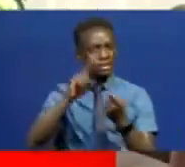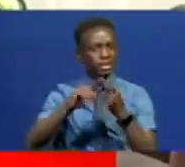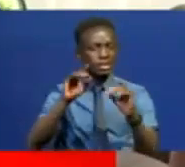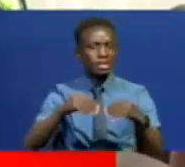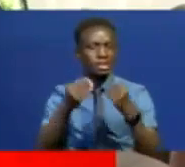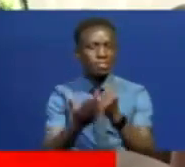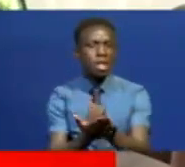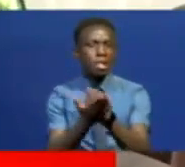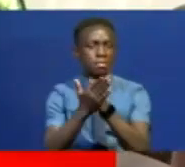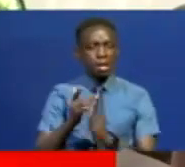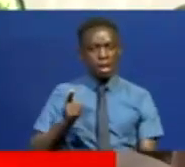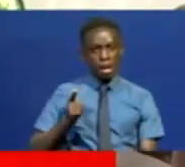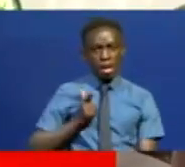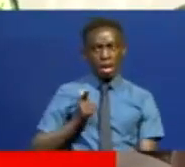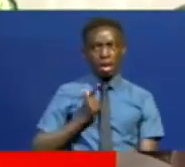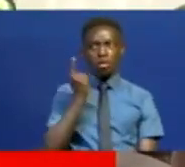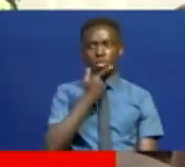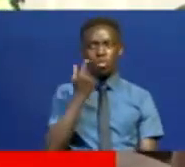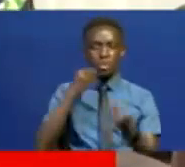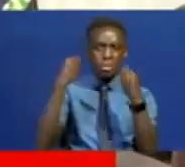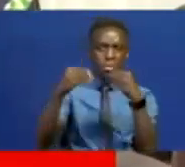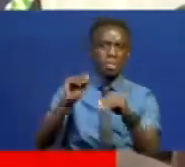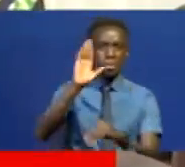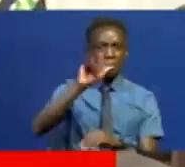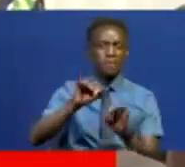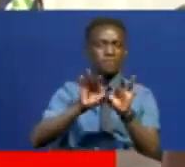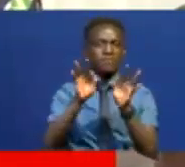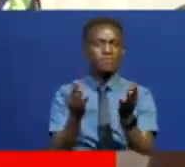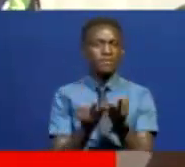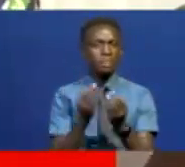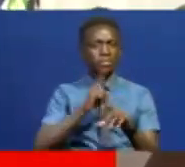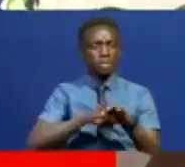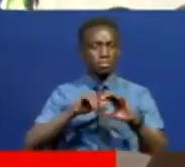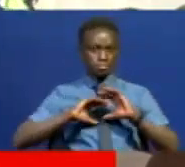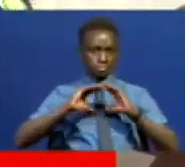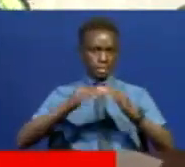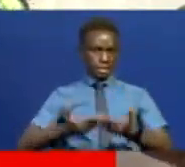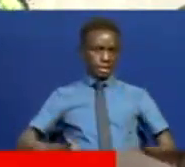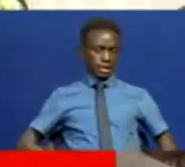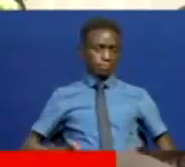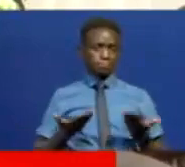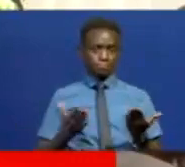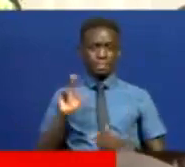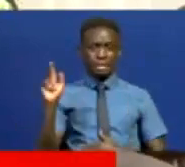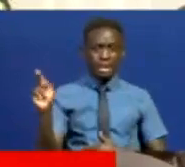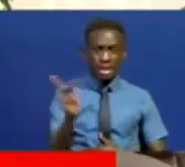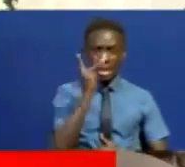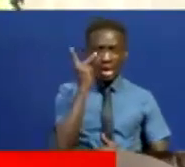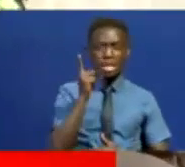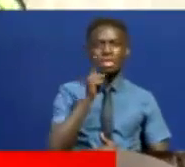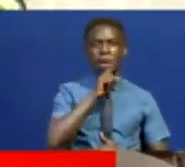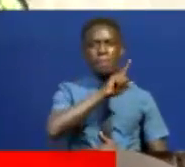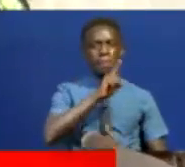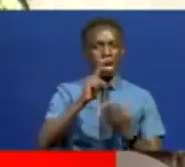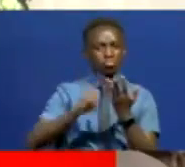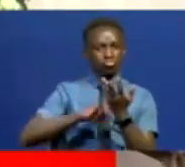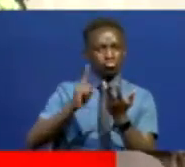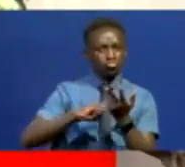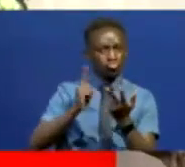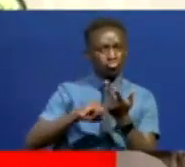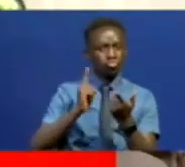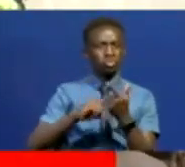girls abandoned by their families when pregnant. The Kenya Demographic and Health Survey